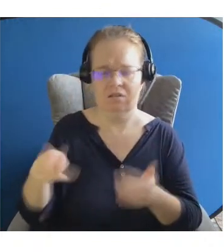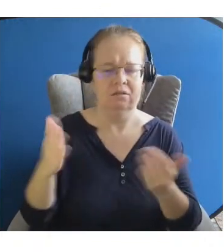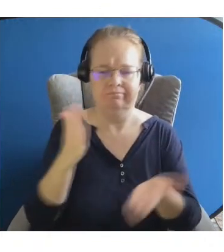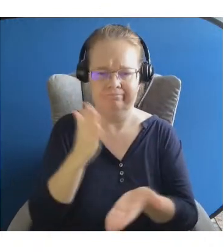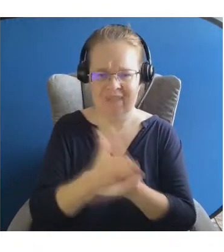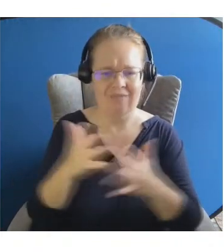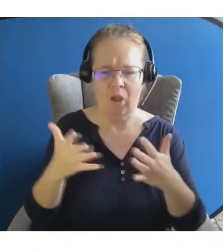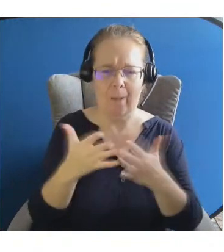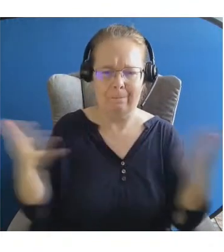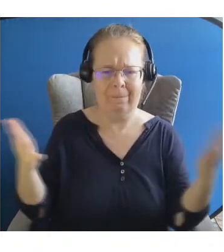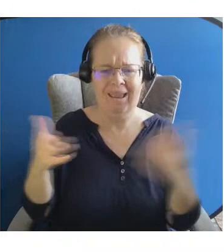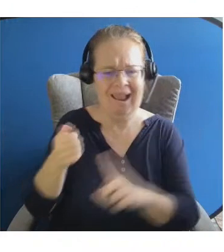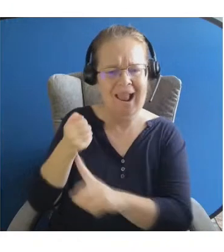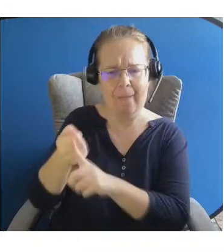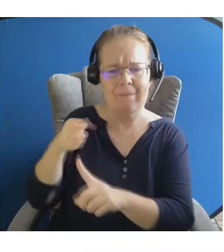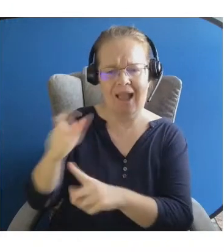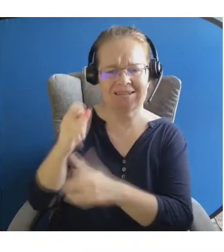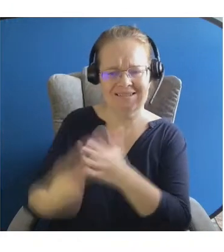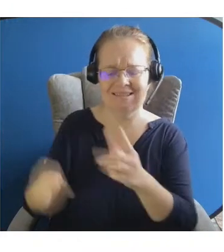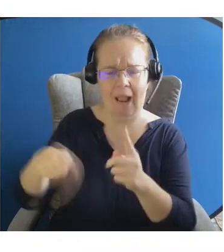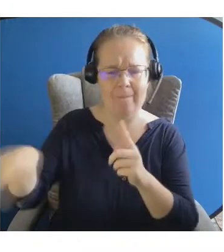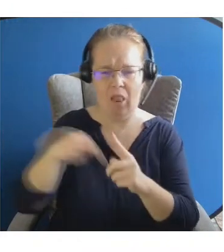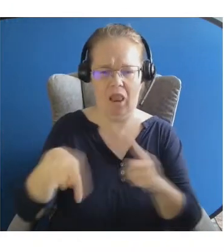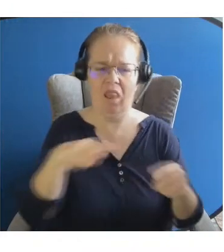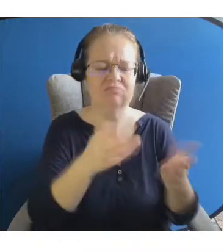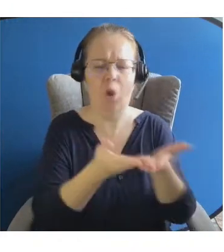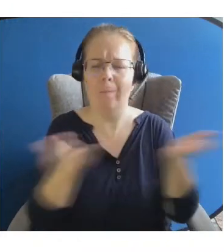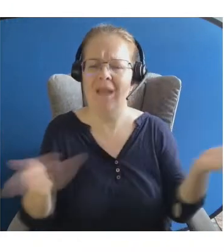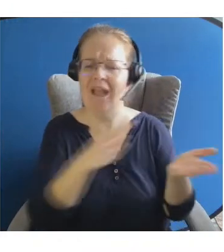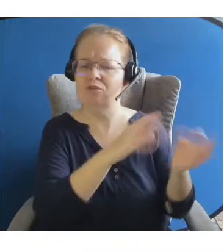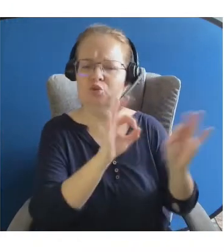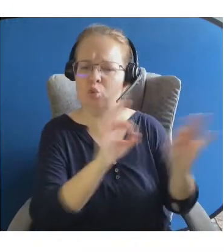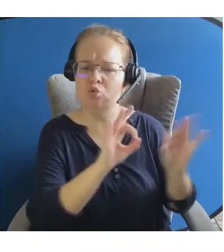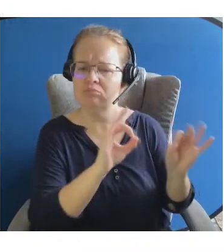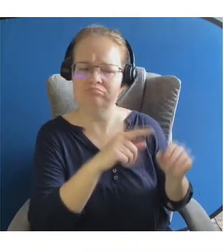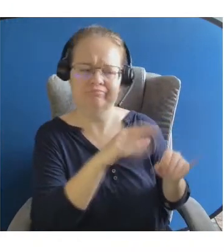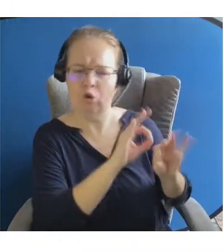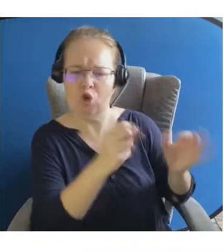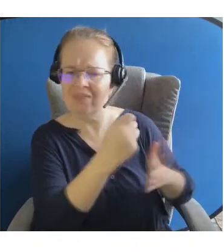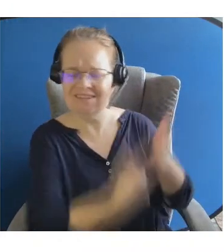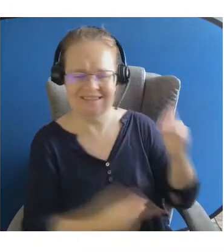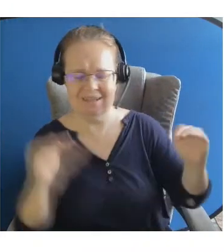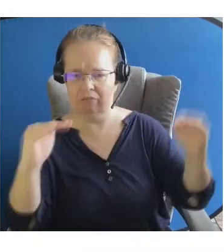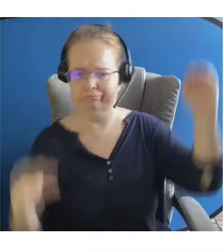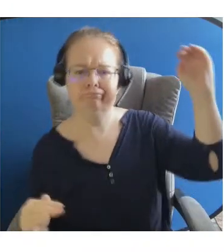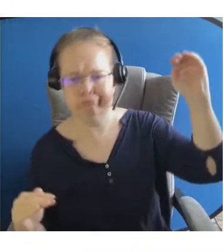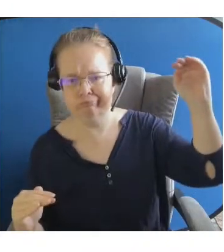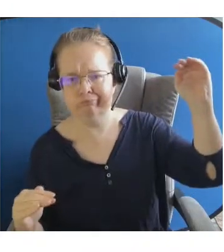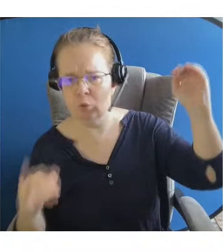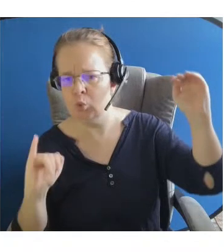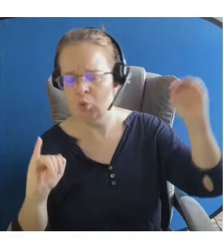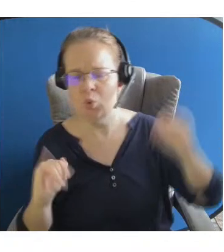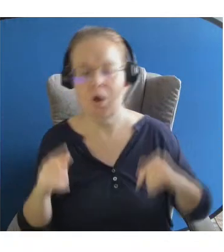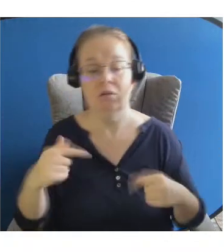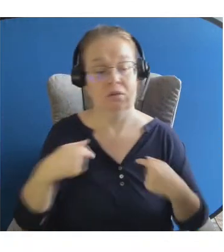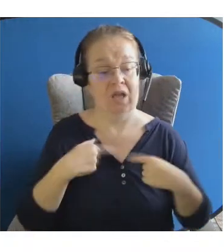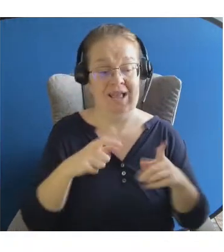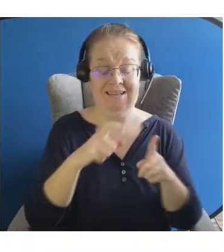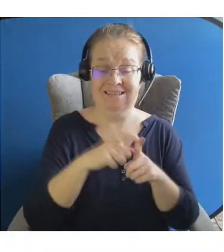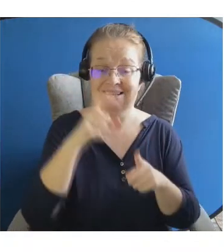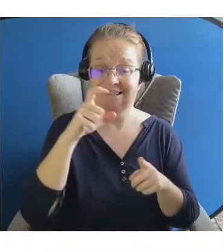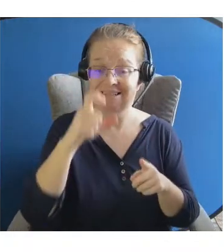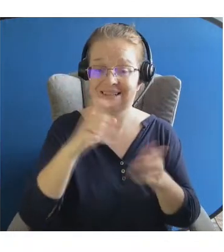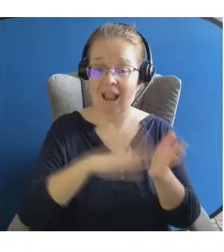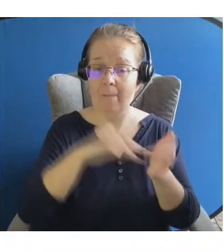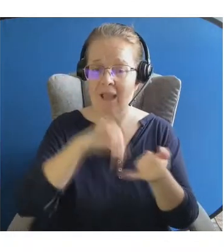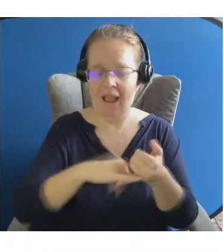by the pandemic. And so we started to have, so within DCMS, we started to have discussions with